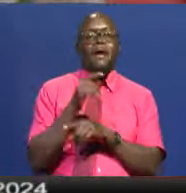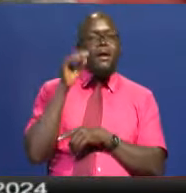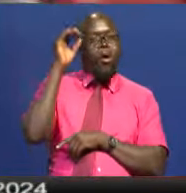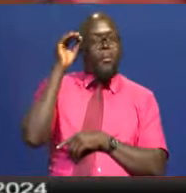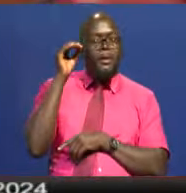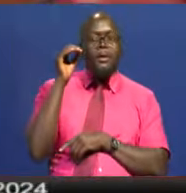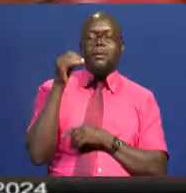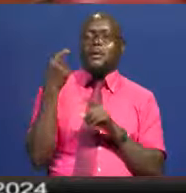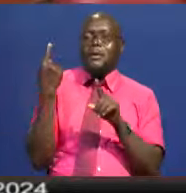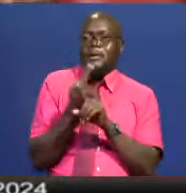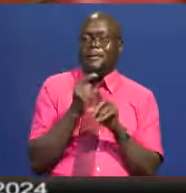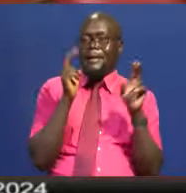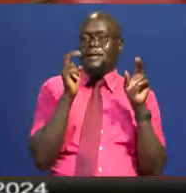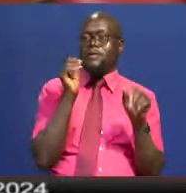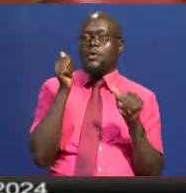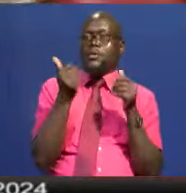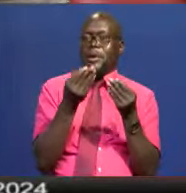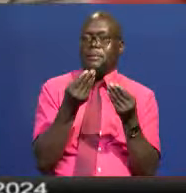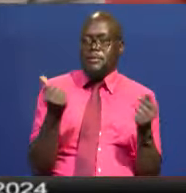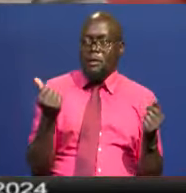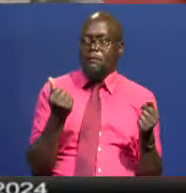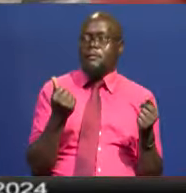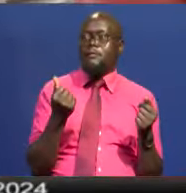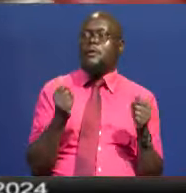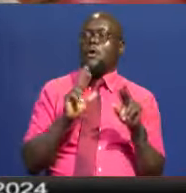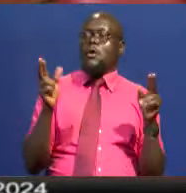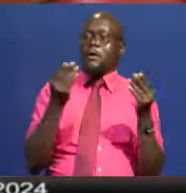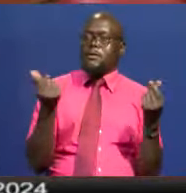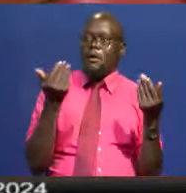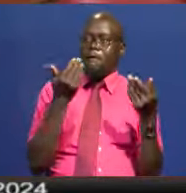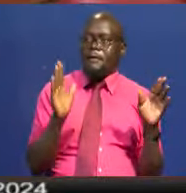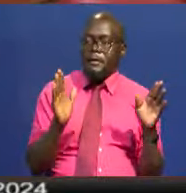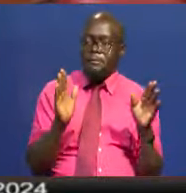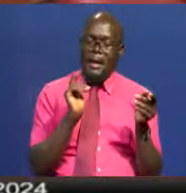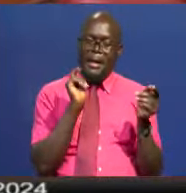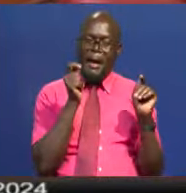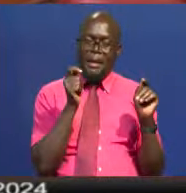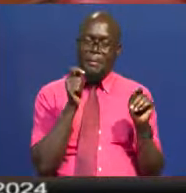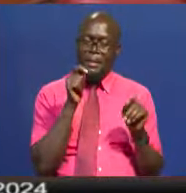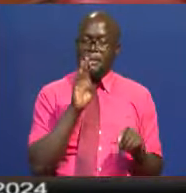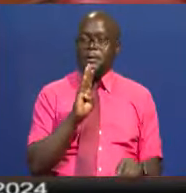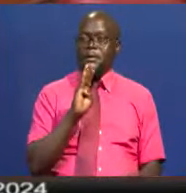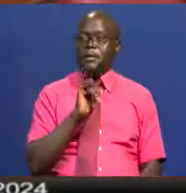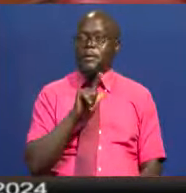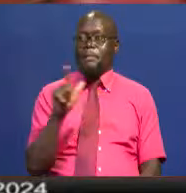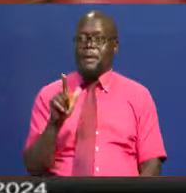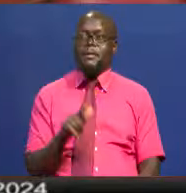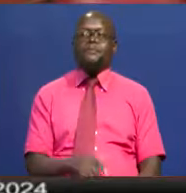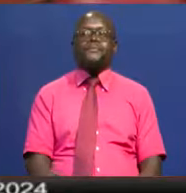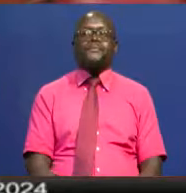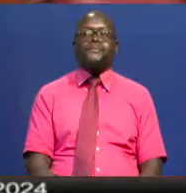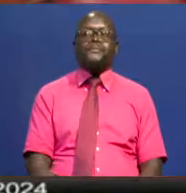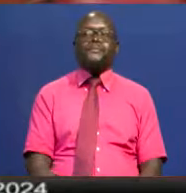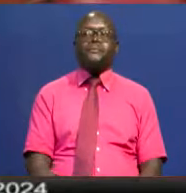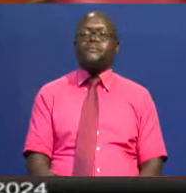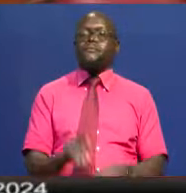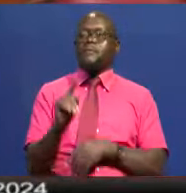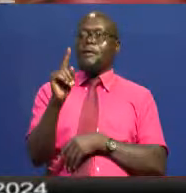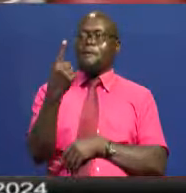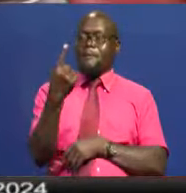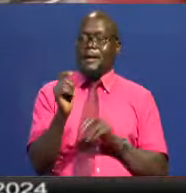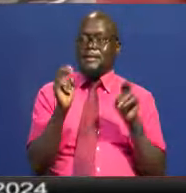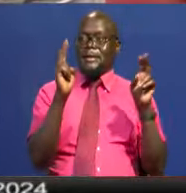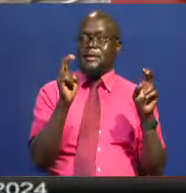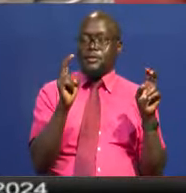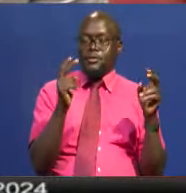is on several issues which can be cured and are already being cured by amendments to this particular bill. First, the first